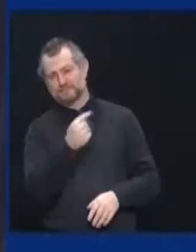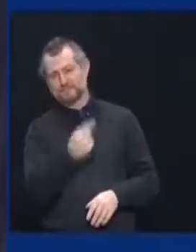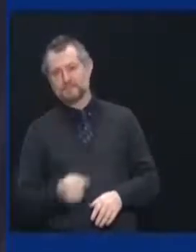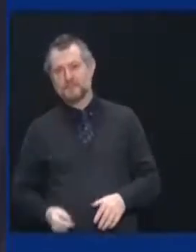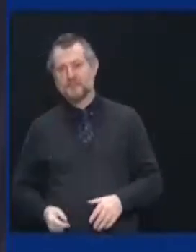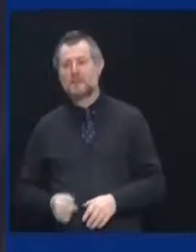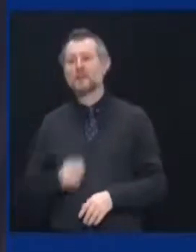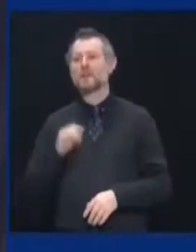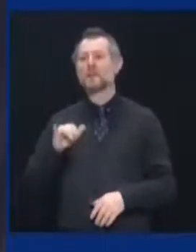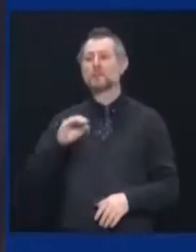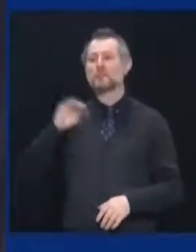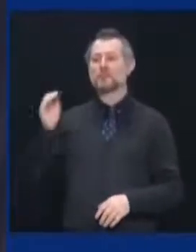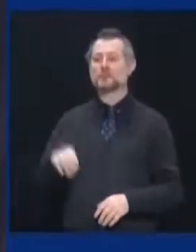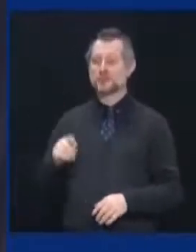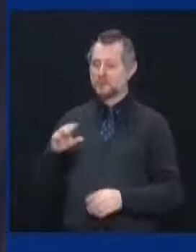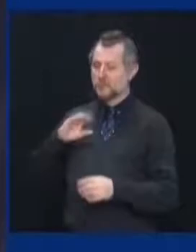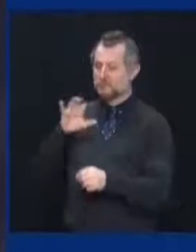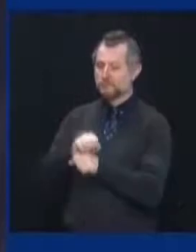allocations.